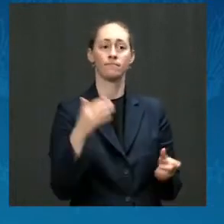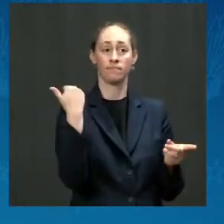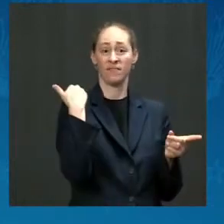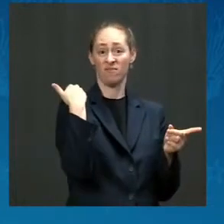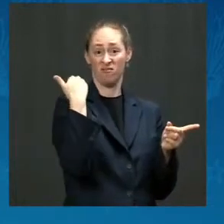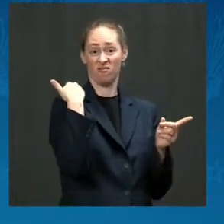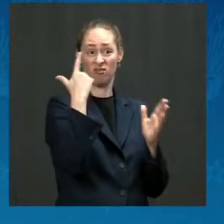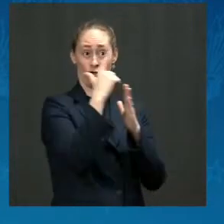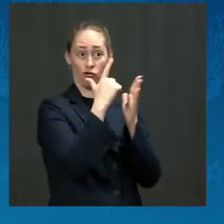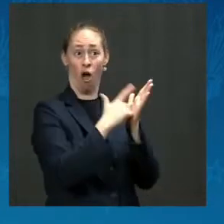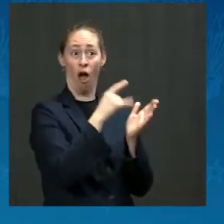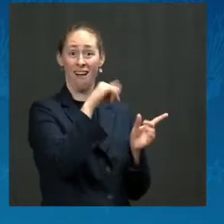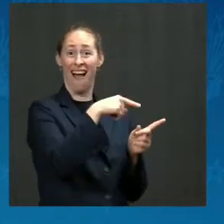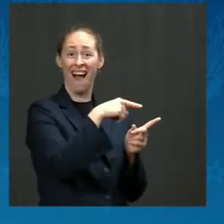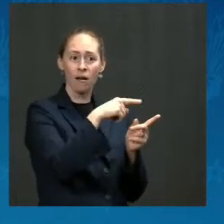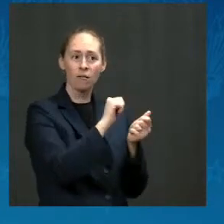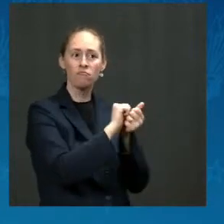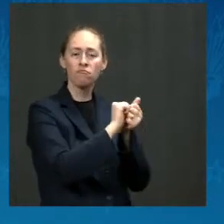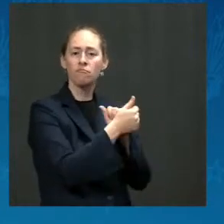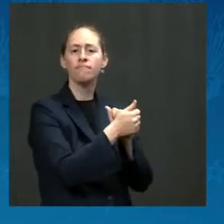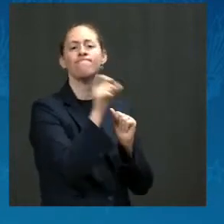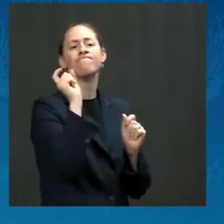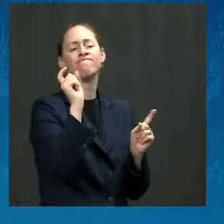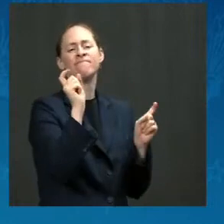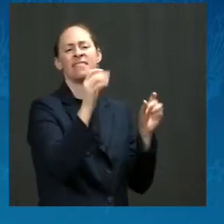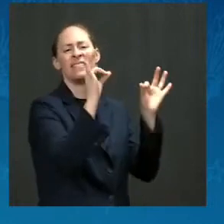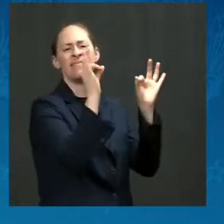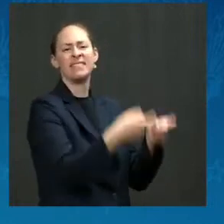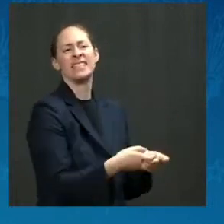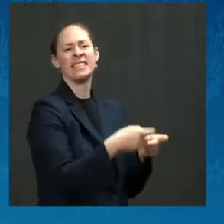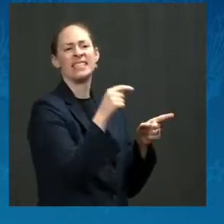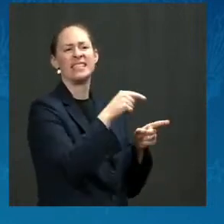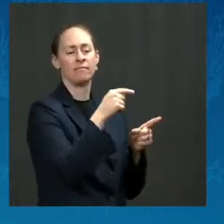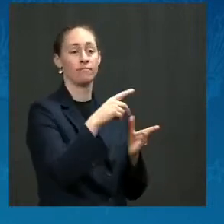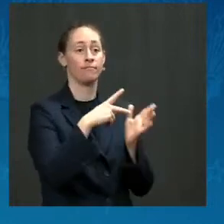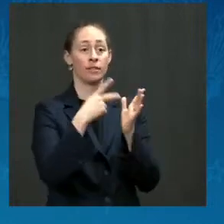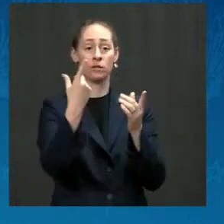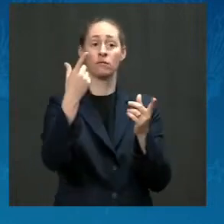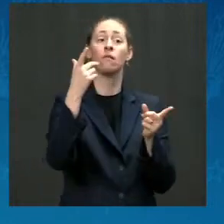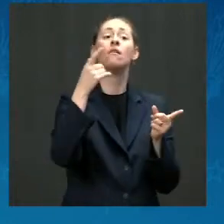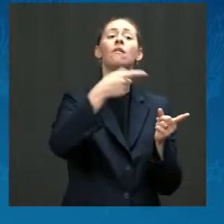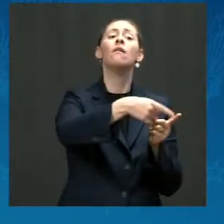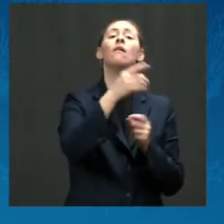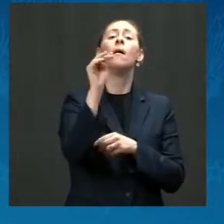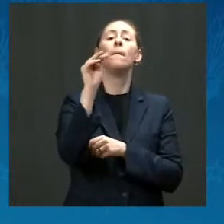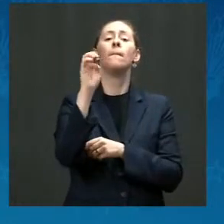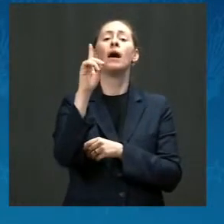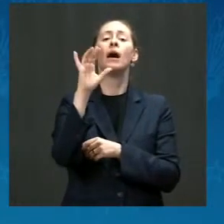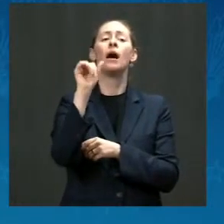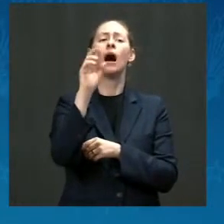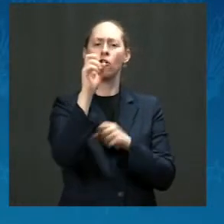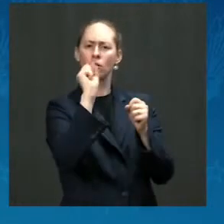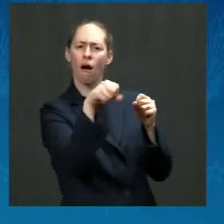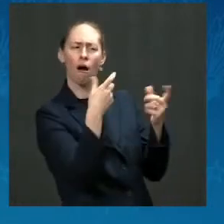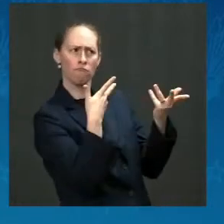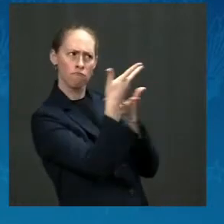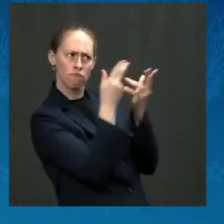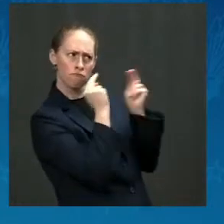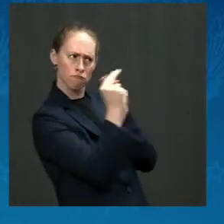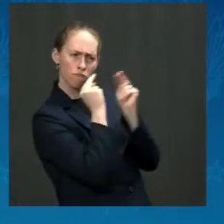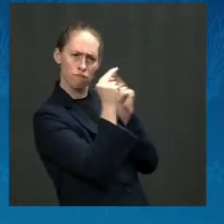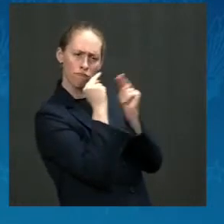to do, so that we can finally negotiate lower prescription drug prices for seniors and